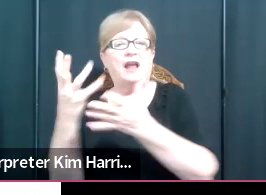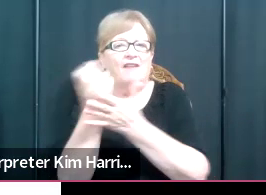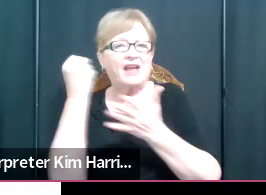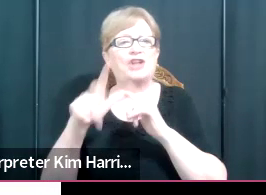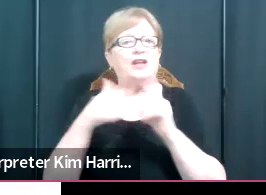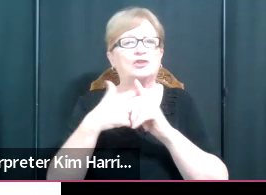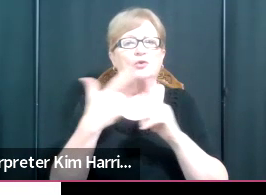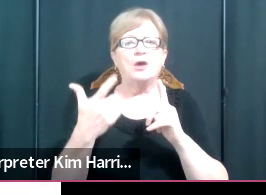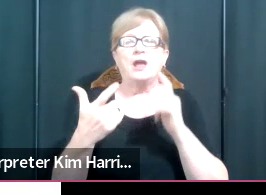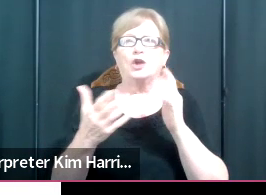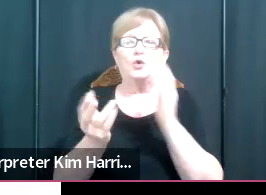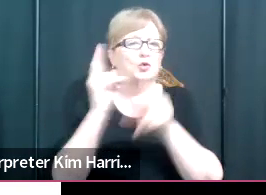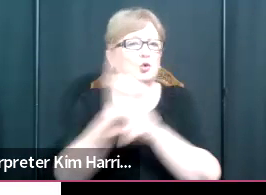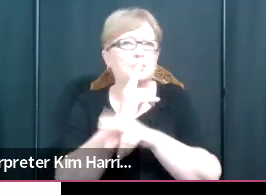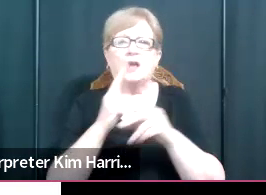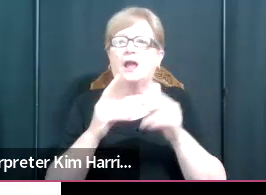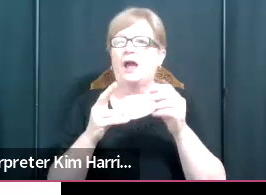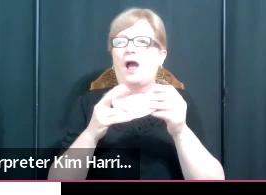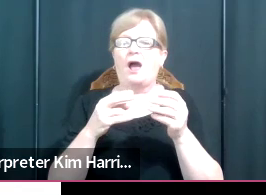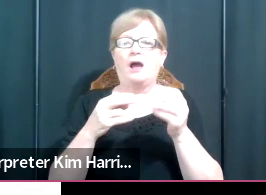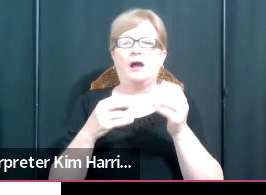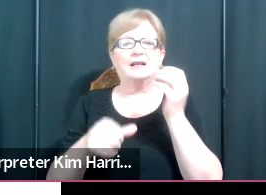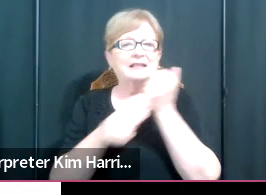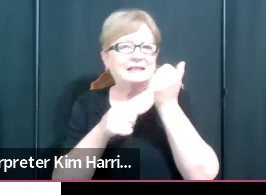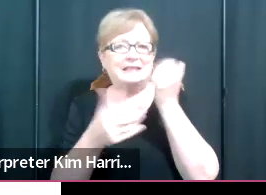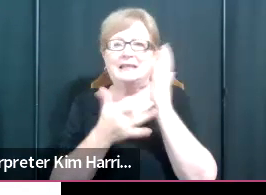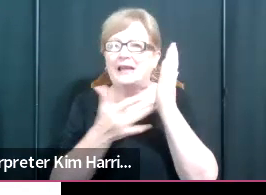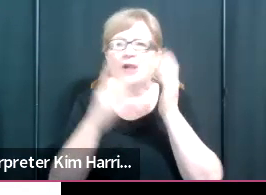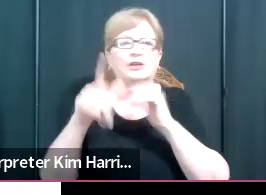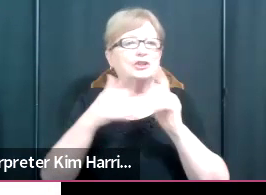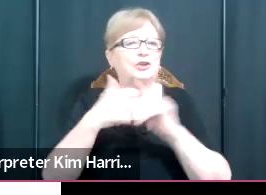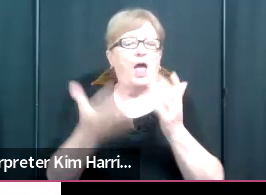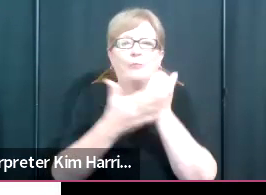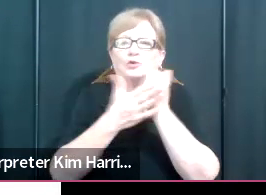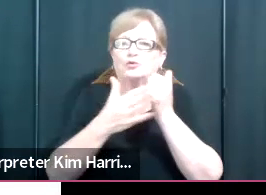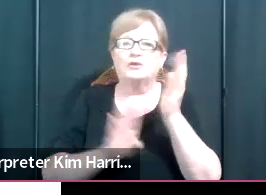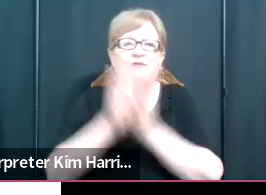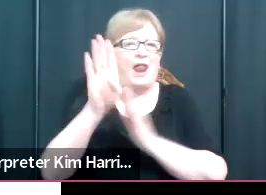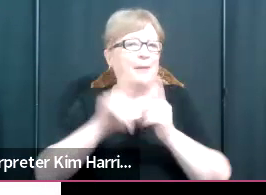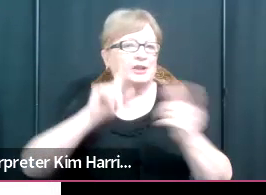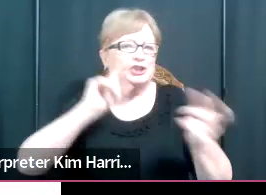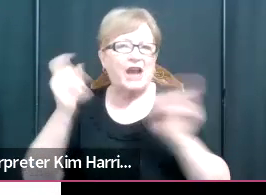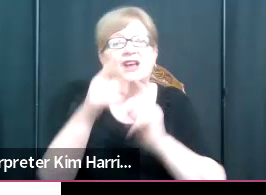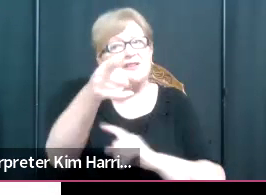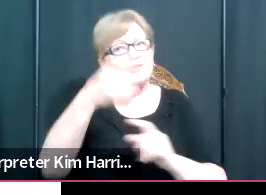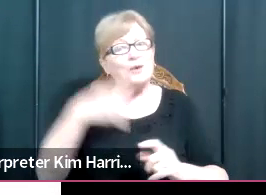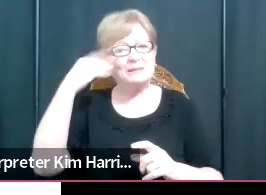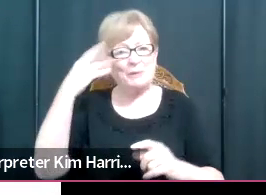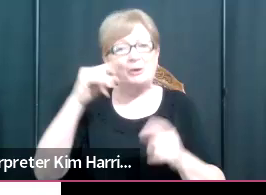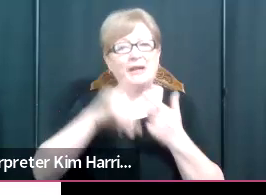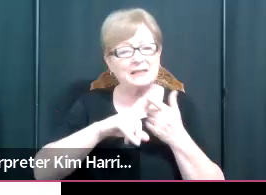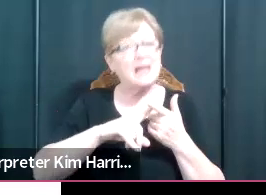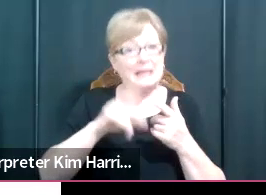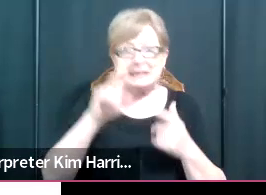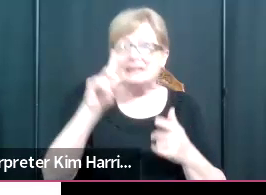here today. It can help reduce shame if you experience disability pride.